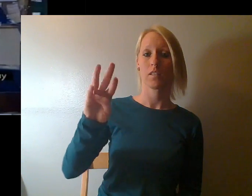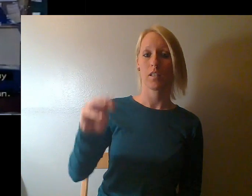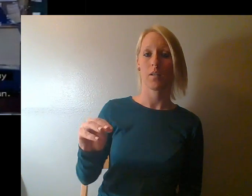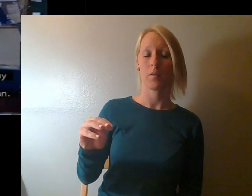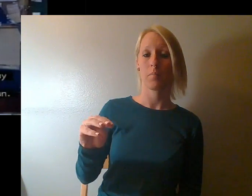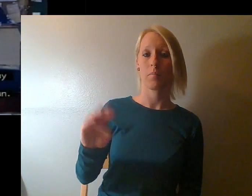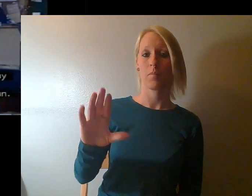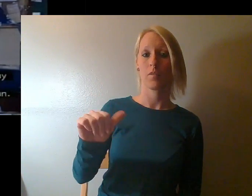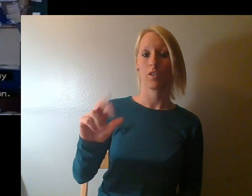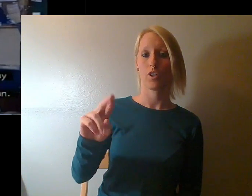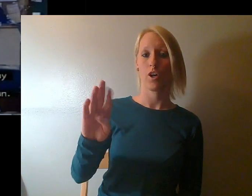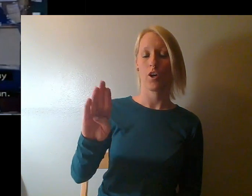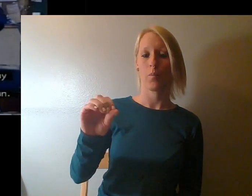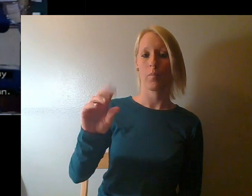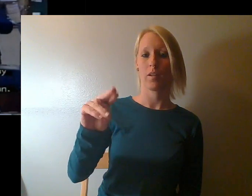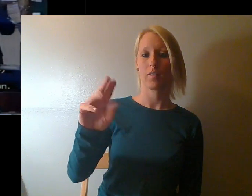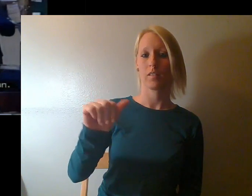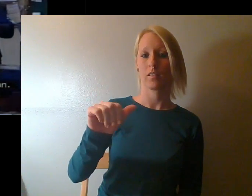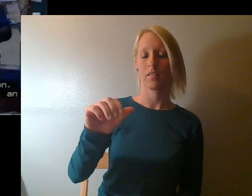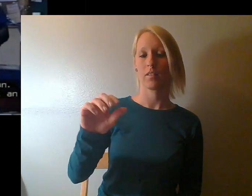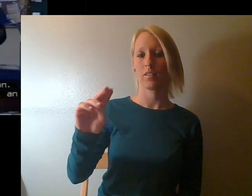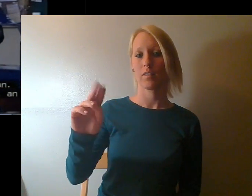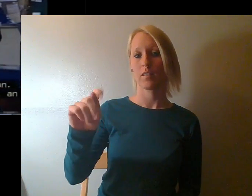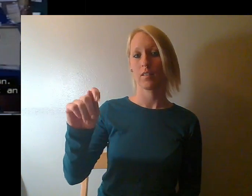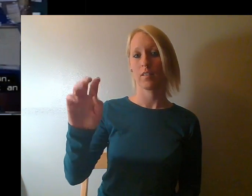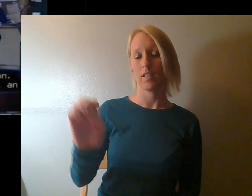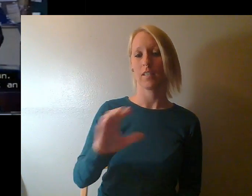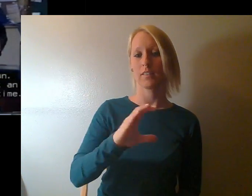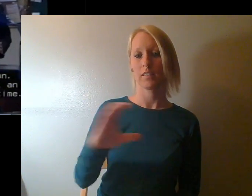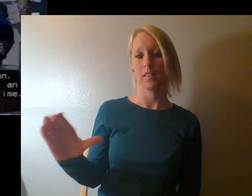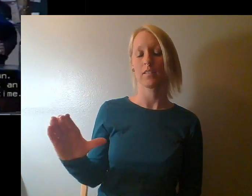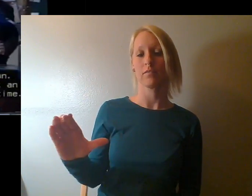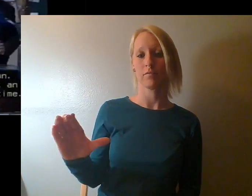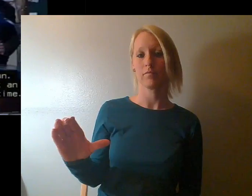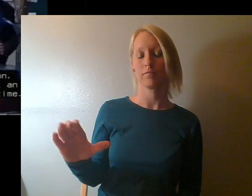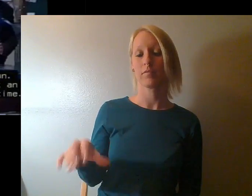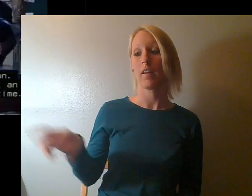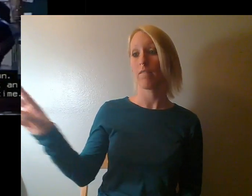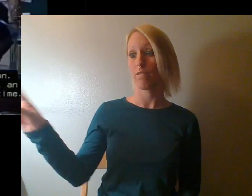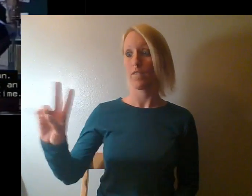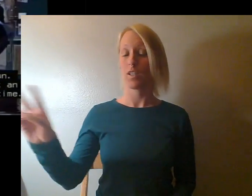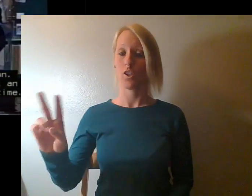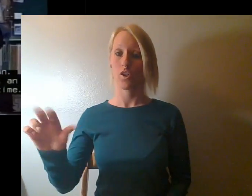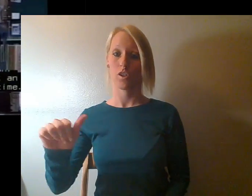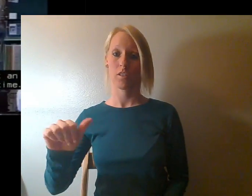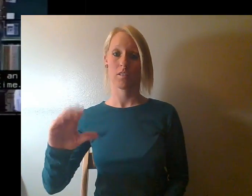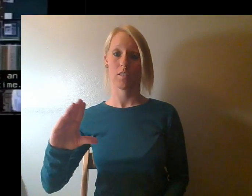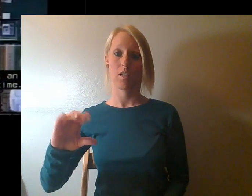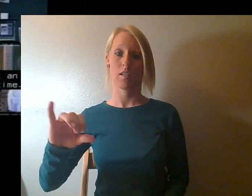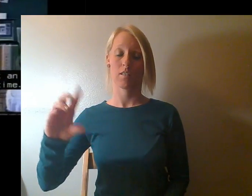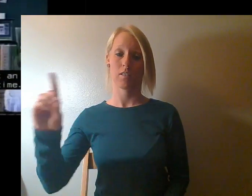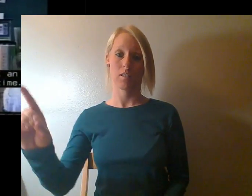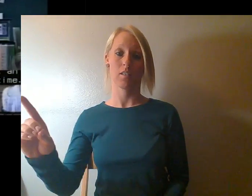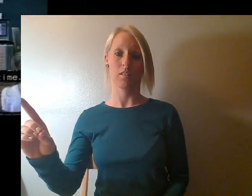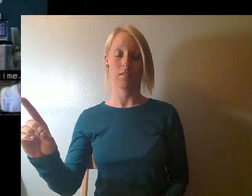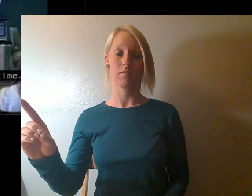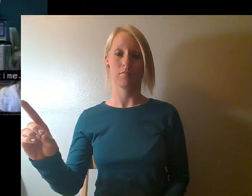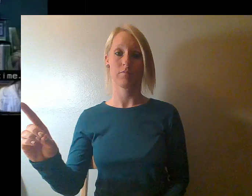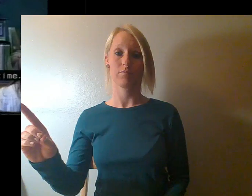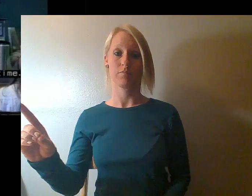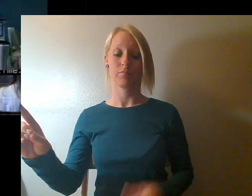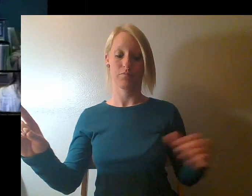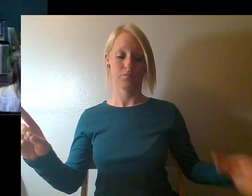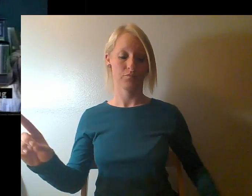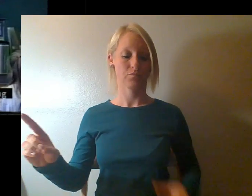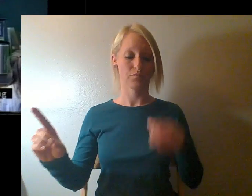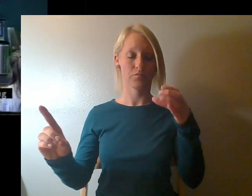is an acid. Sit down. So if you take and you soak an egg in vinegar for a long time, all right, this is just water now. If you take and you soak an